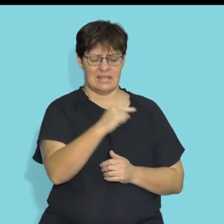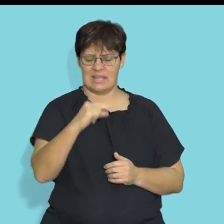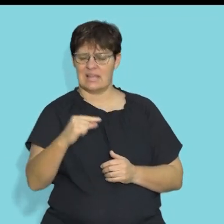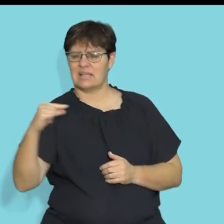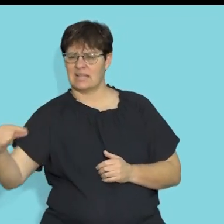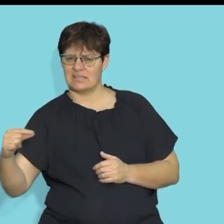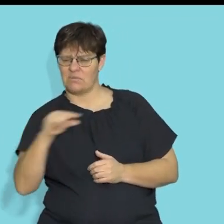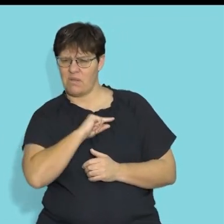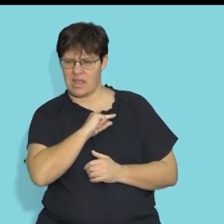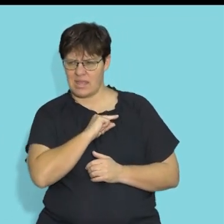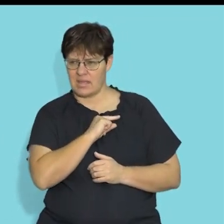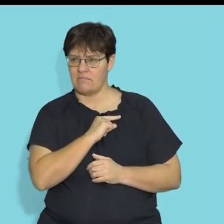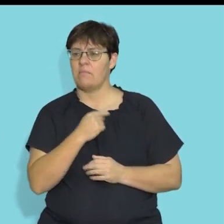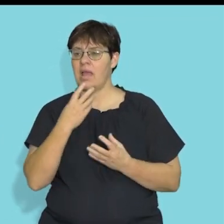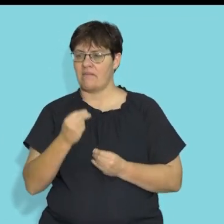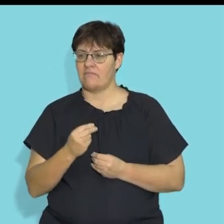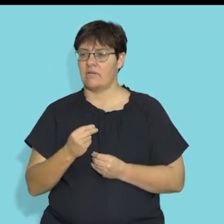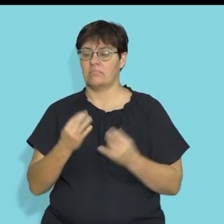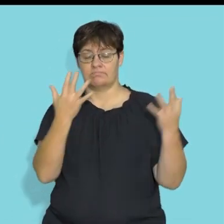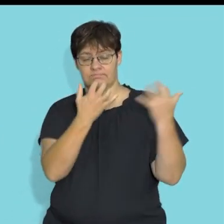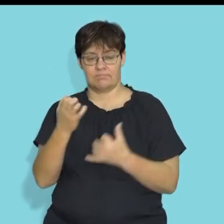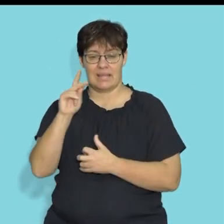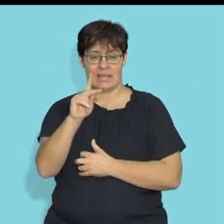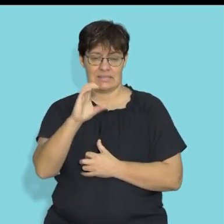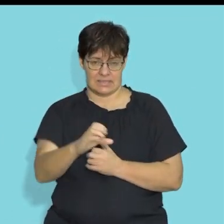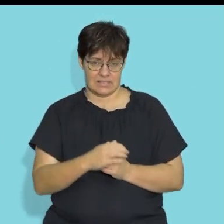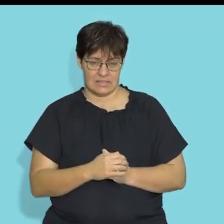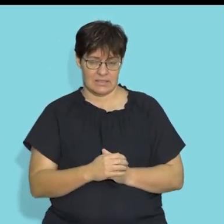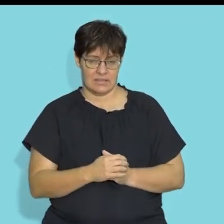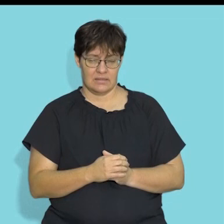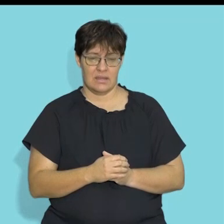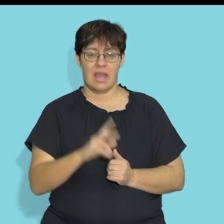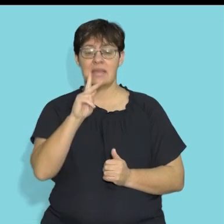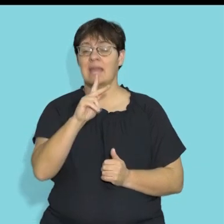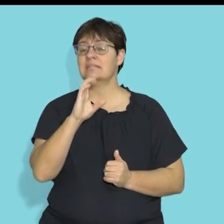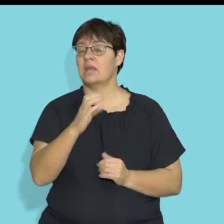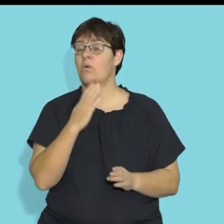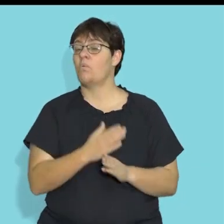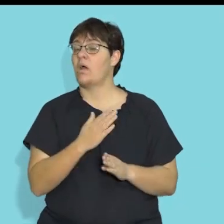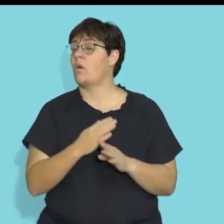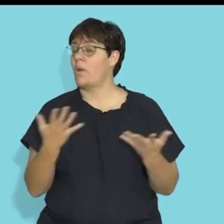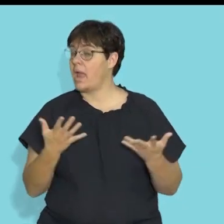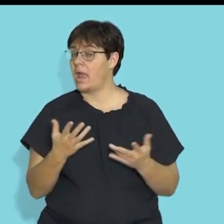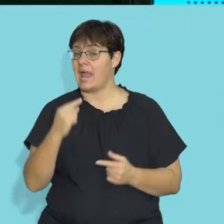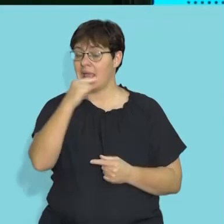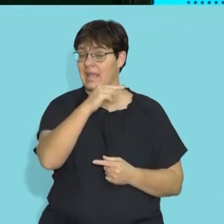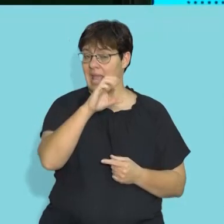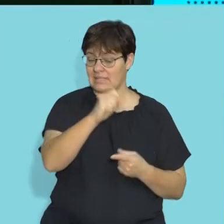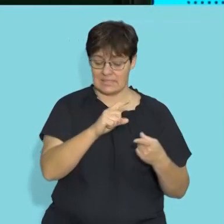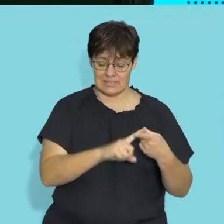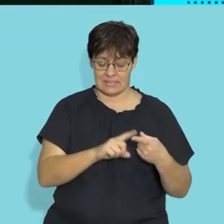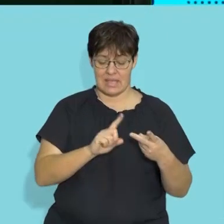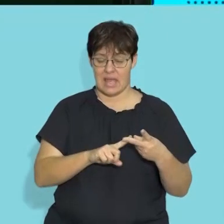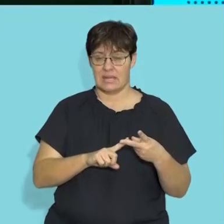about gas? Because as soon as I have to work out Kc, remember, Kc is working only with